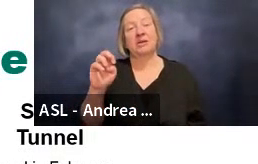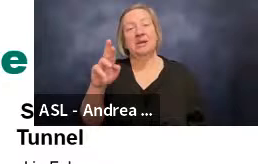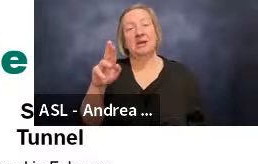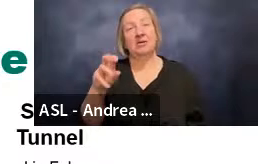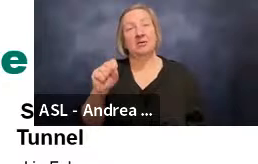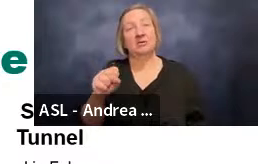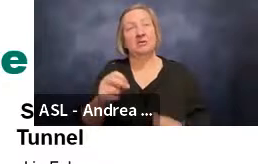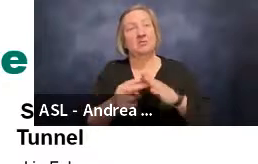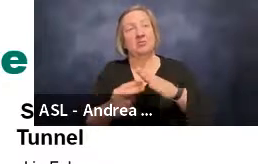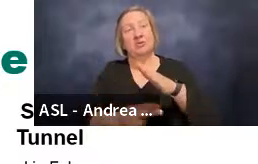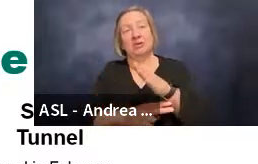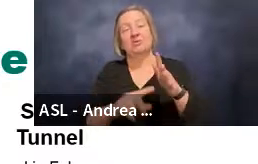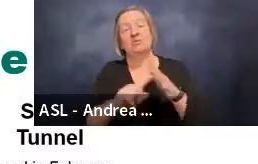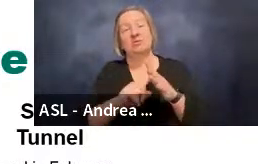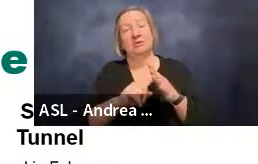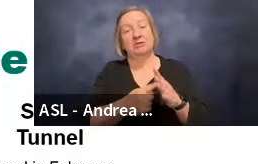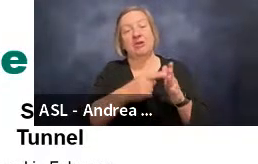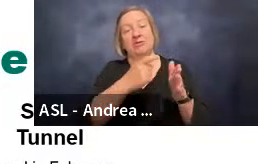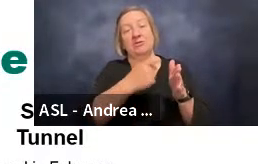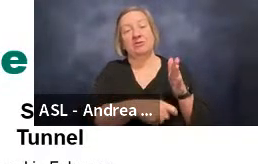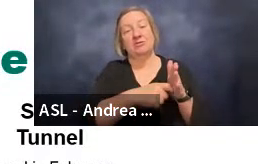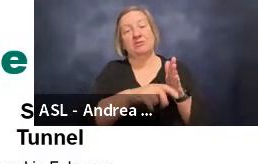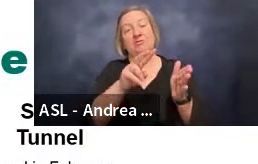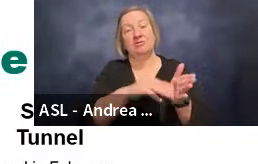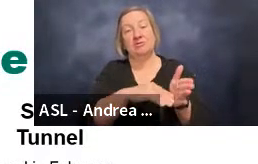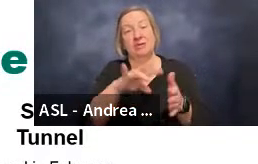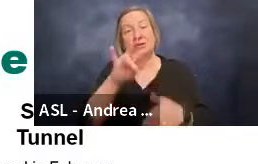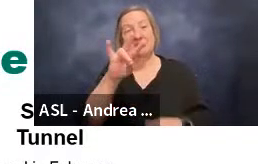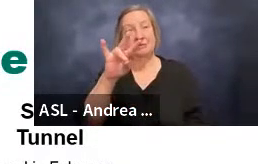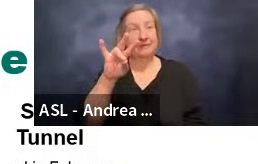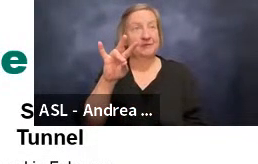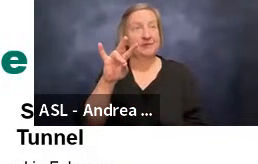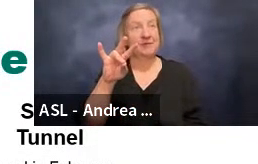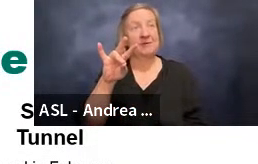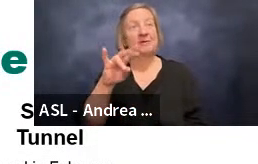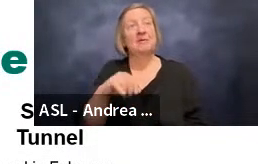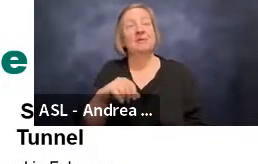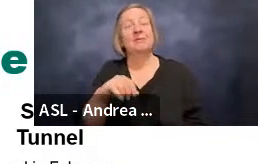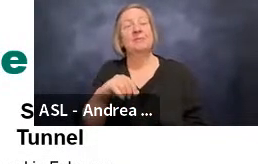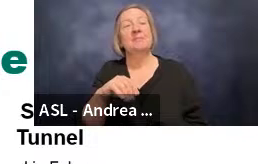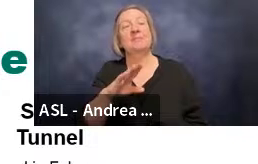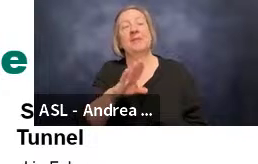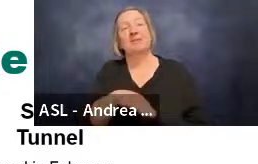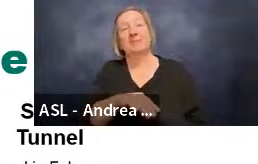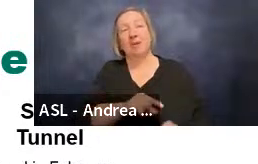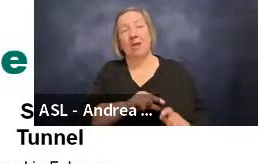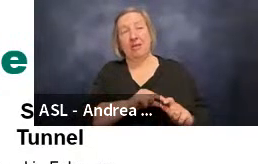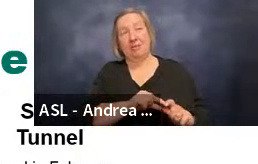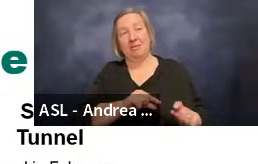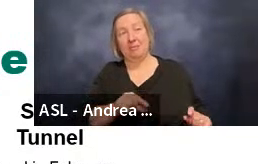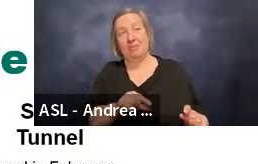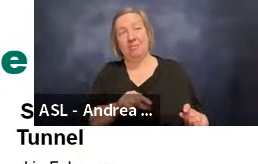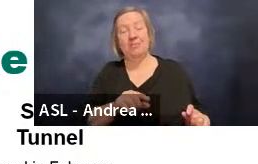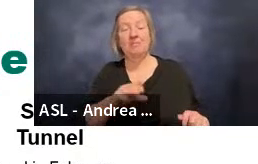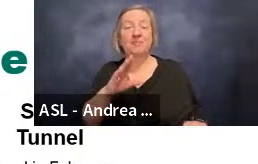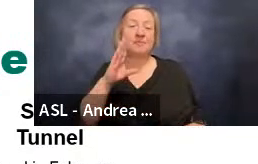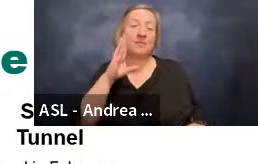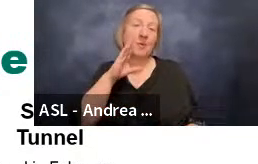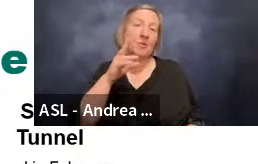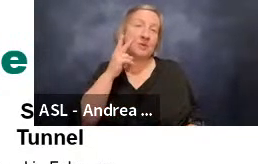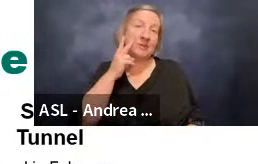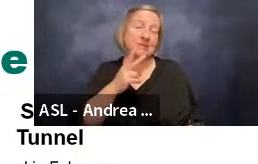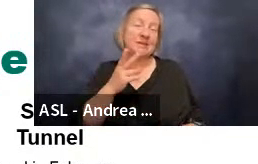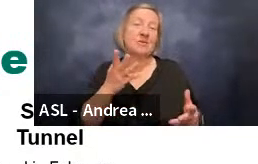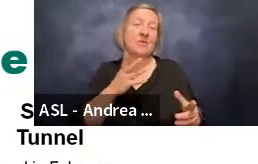that facility in 2007. Also at the bottom of these pictures, you'll see